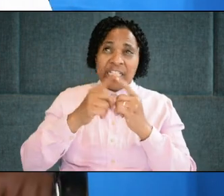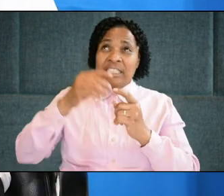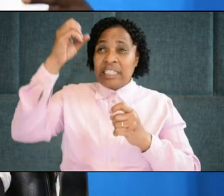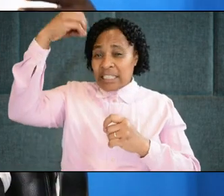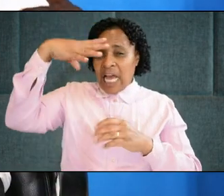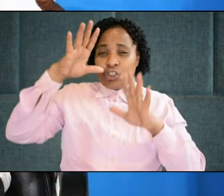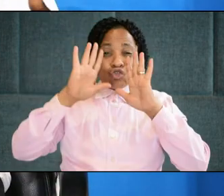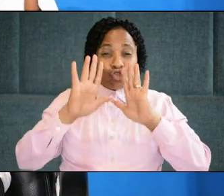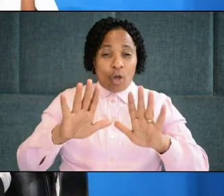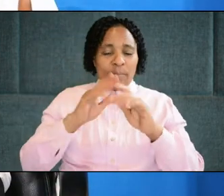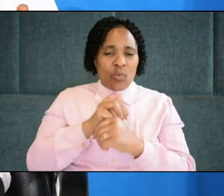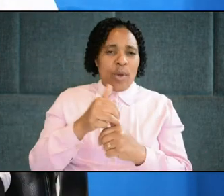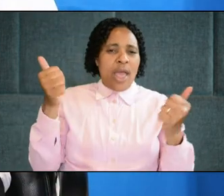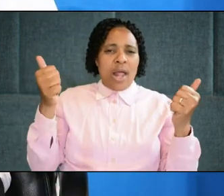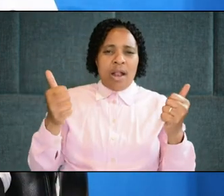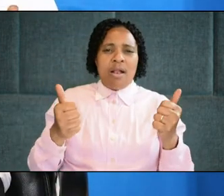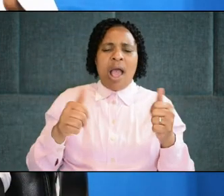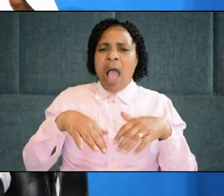and how